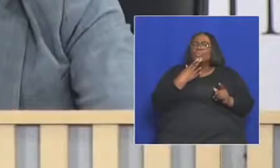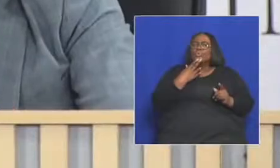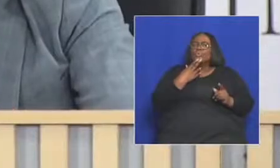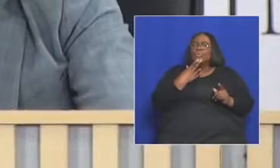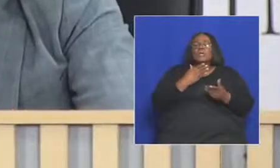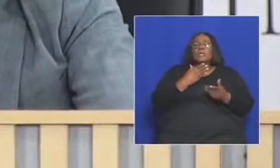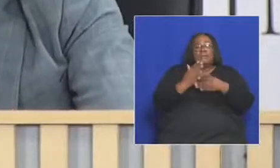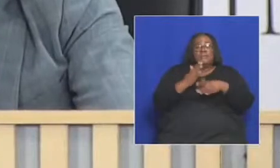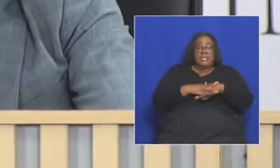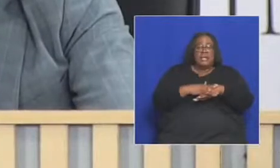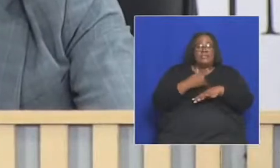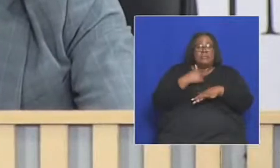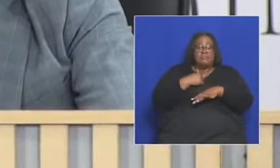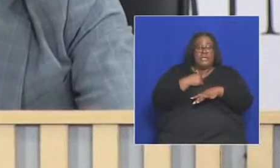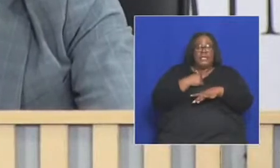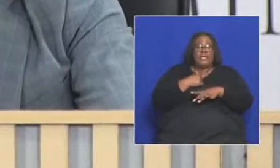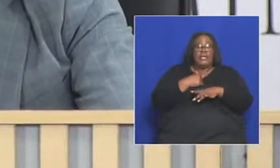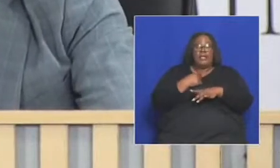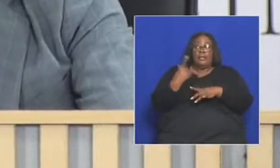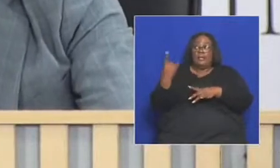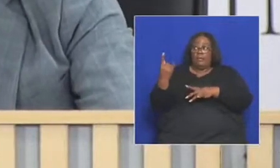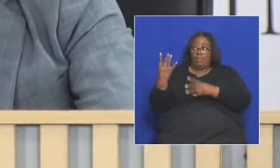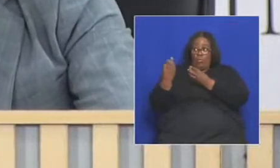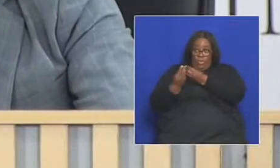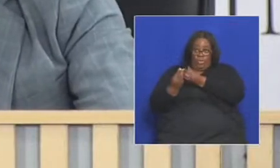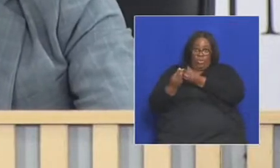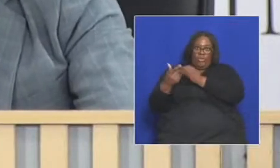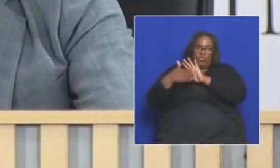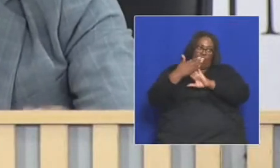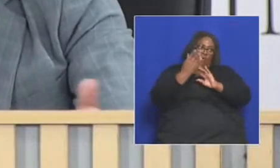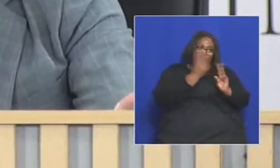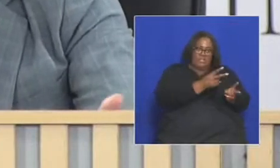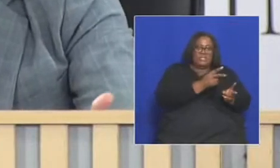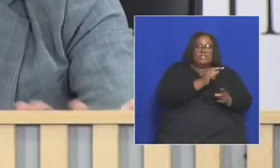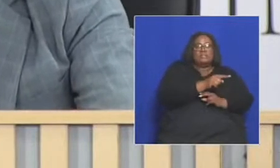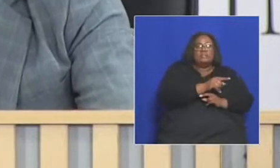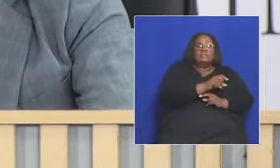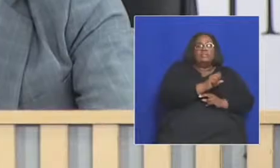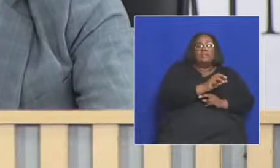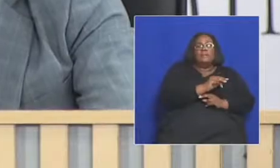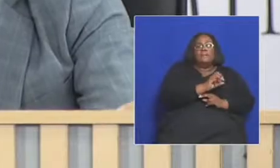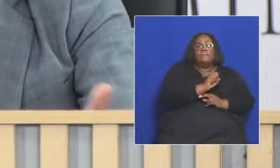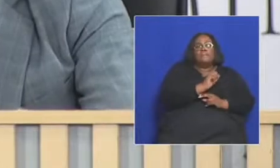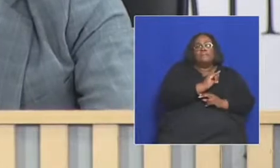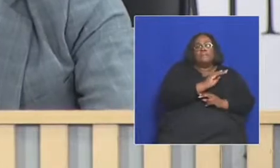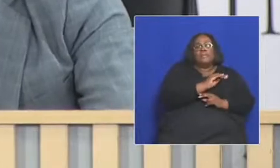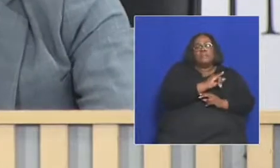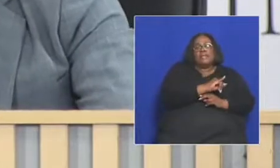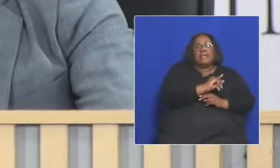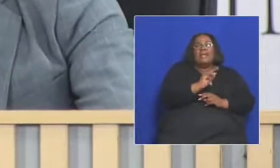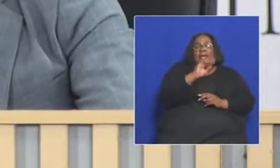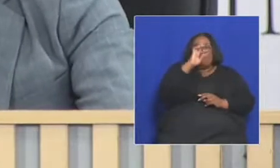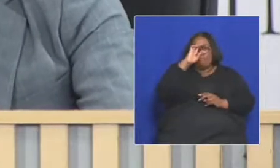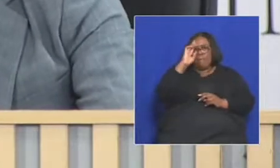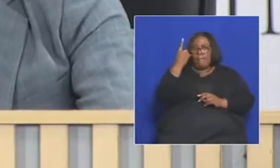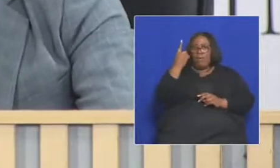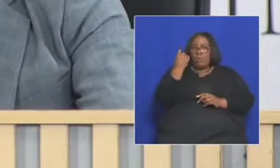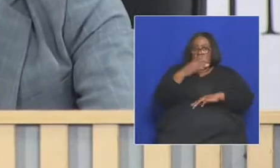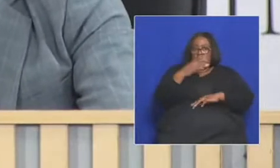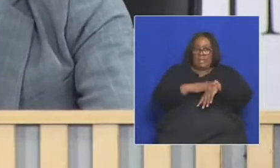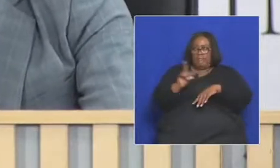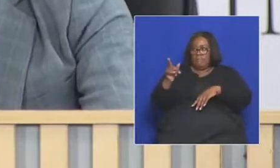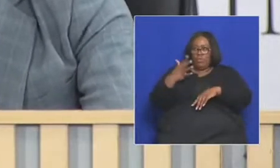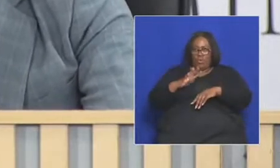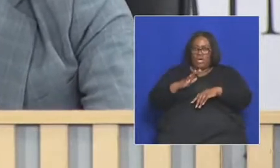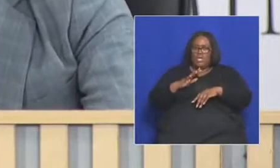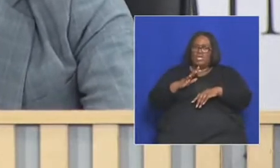Sometimes I'll go with Maumela to Mr. Msibi, but at some point he wanted to even sell his car. What car is this? Do